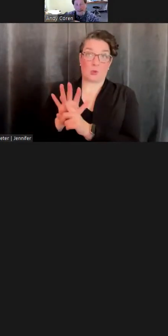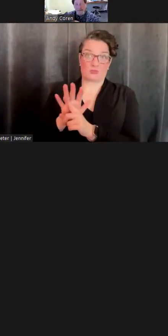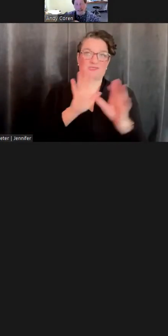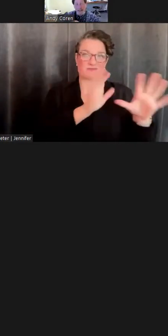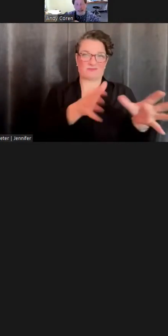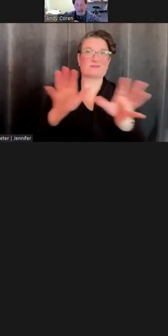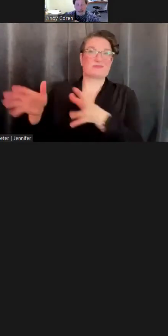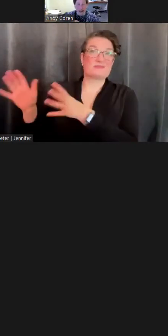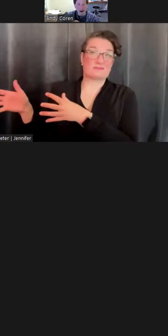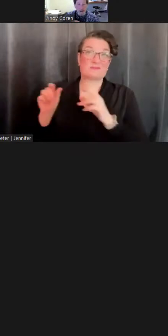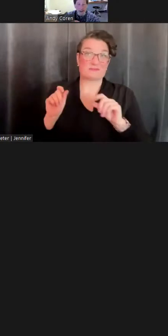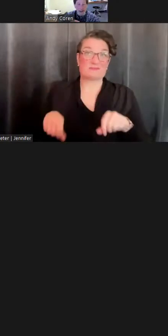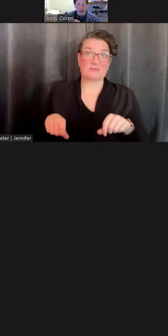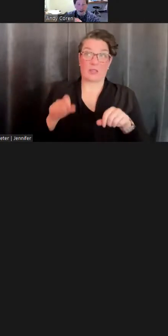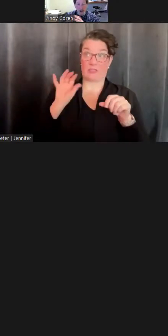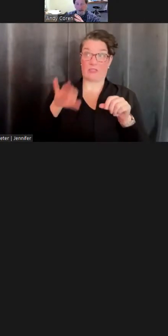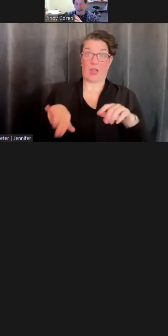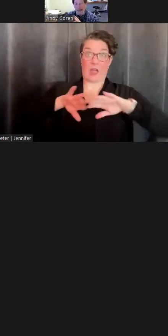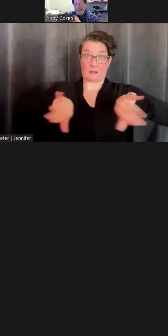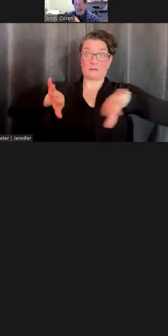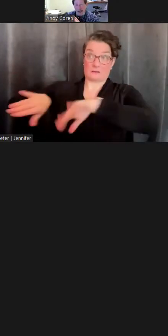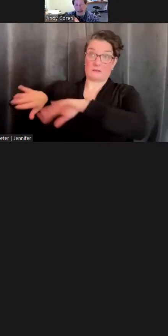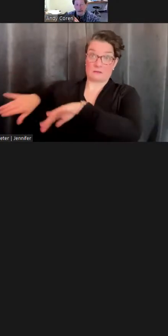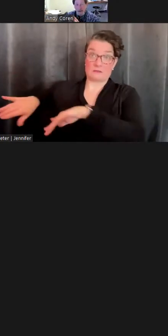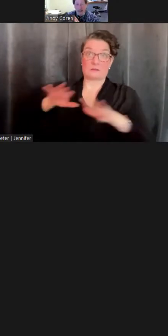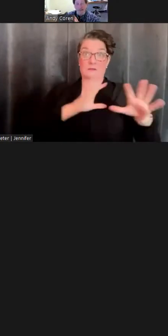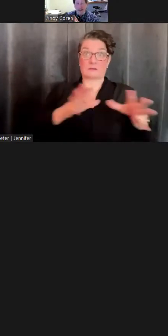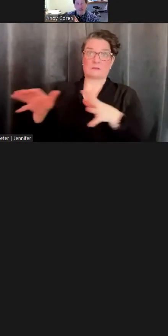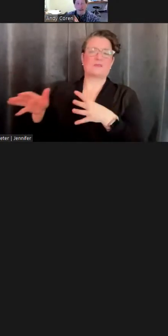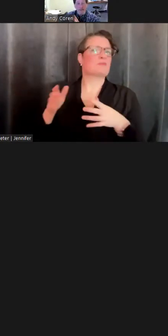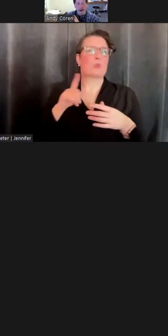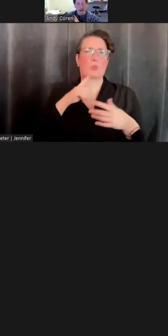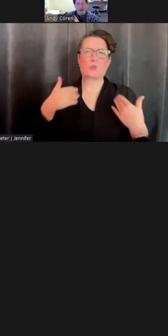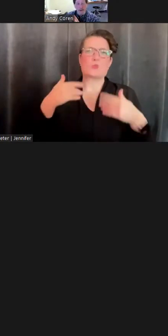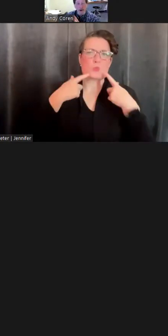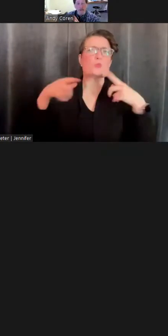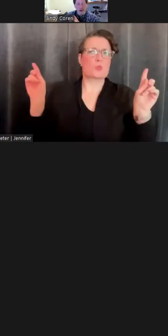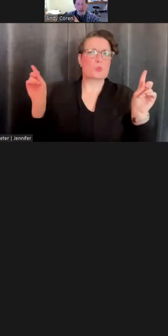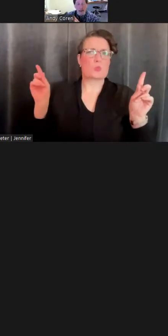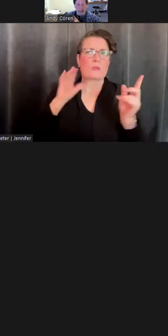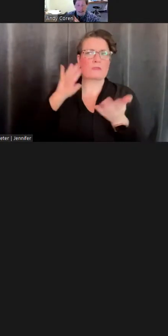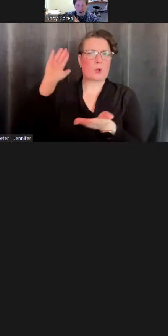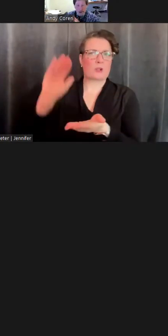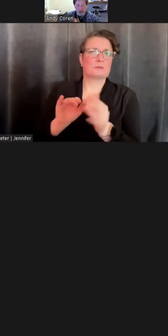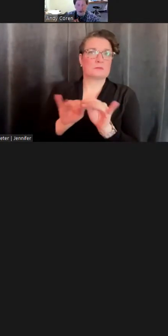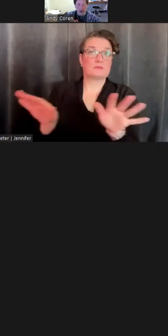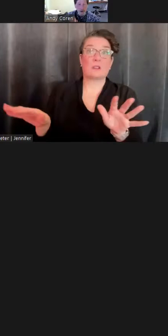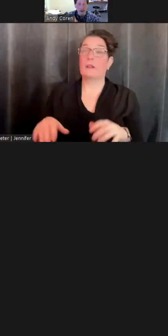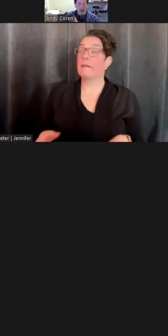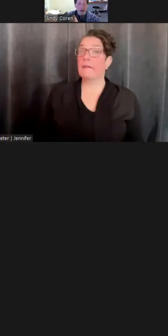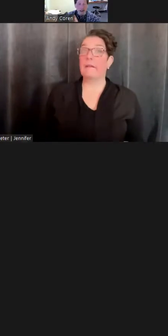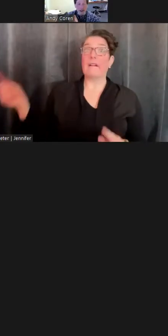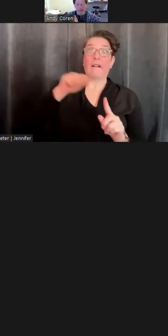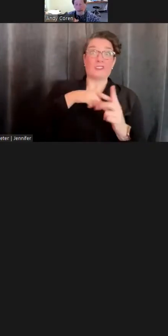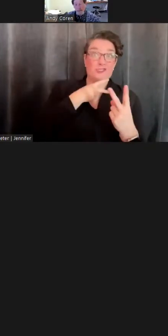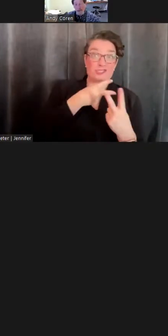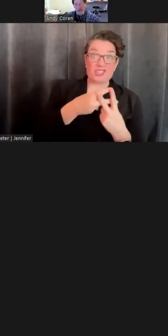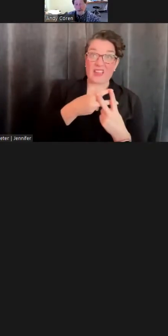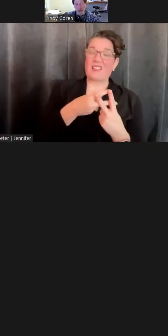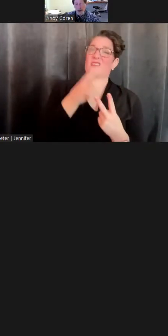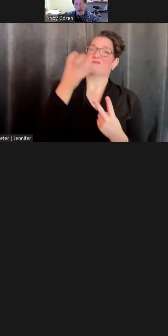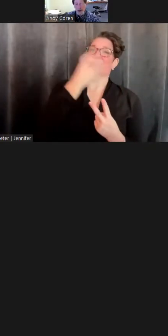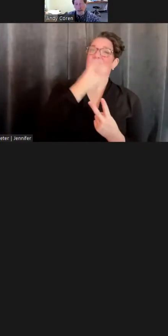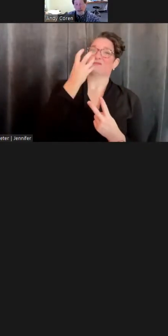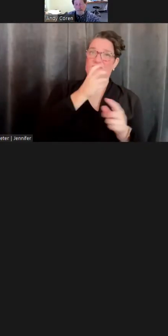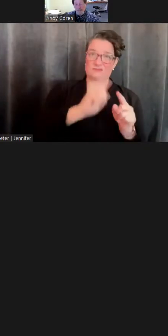at mitigating an outbreak in a nursing home. In a jail, you have a number of other overlying issues. And so